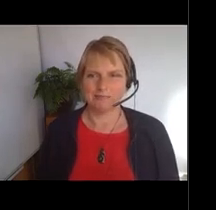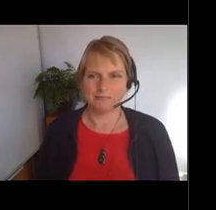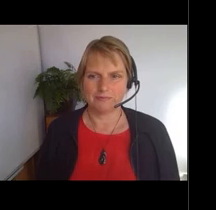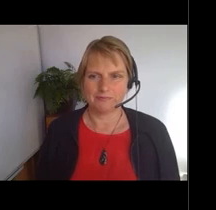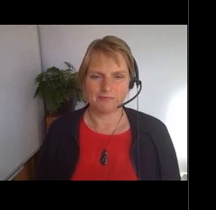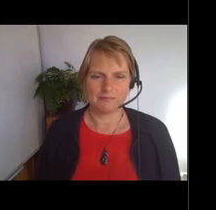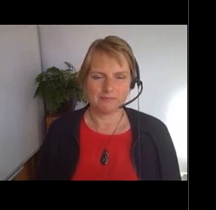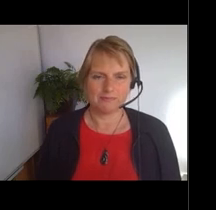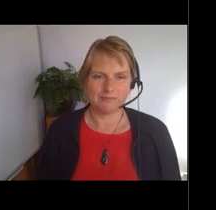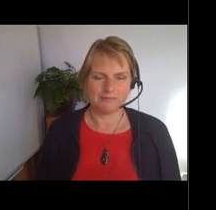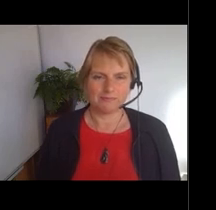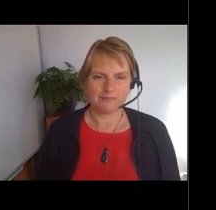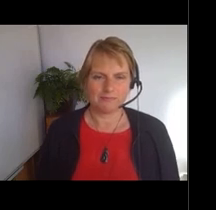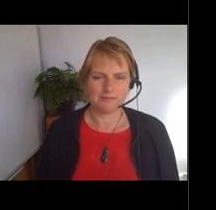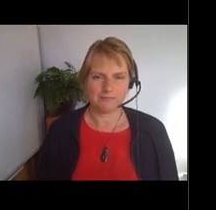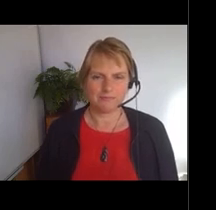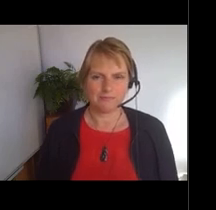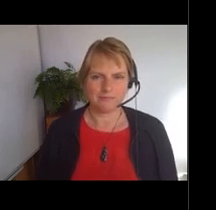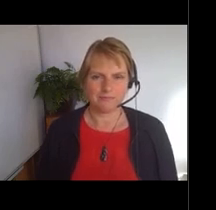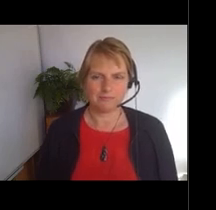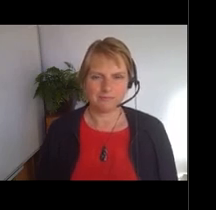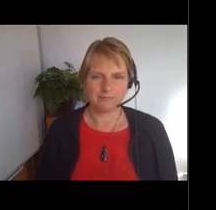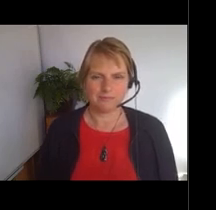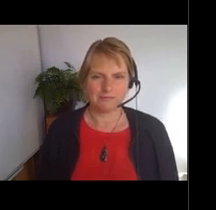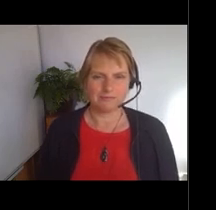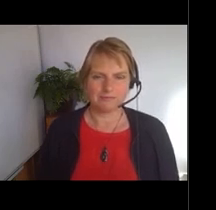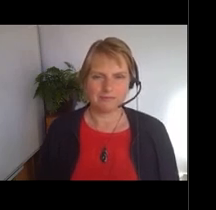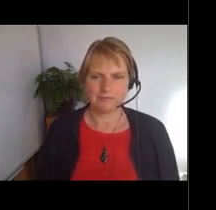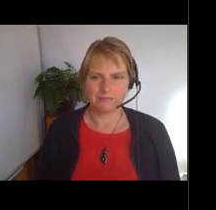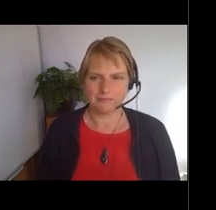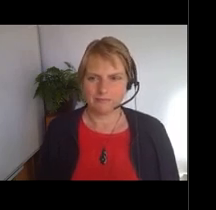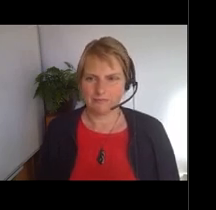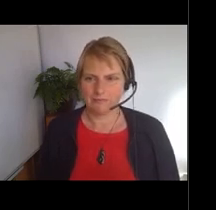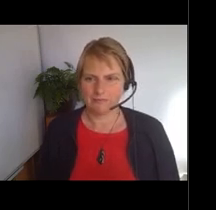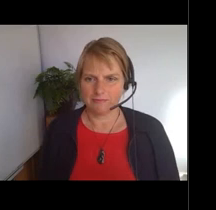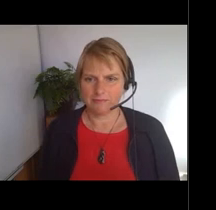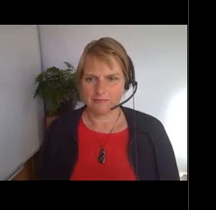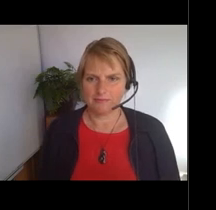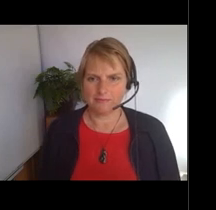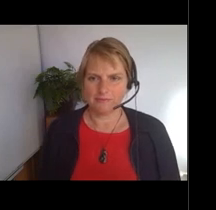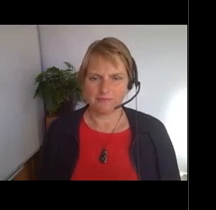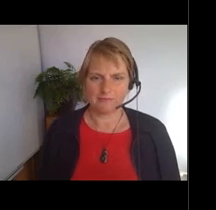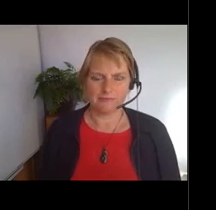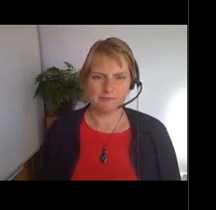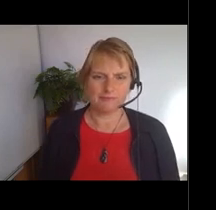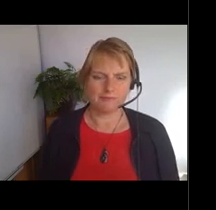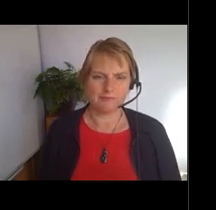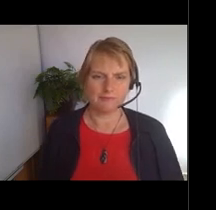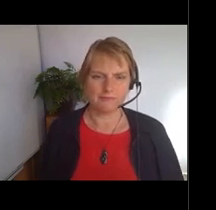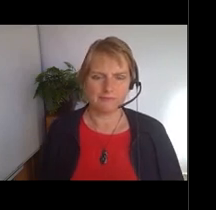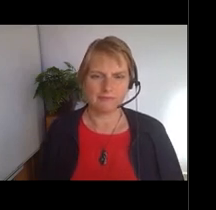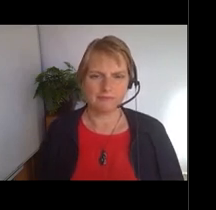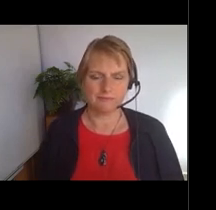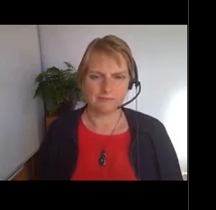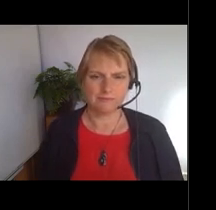in? Yes, our audience is piling their responses in right now, and I'm just going to give people a little bit more time